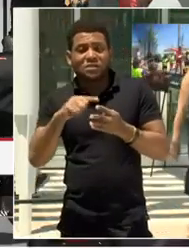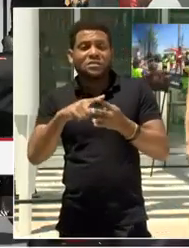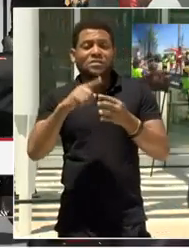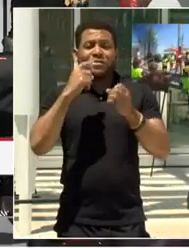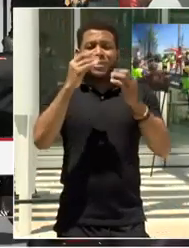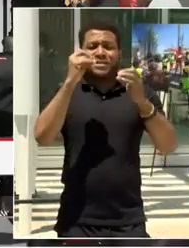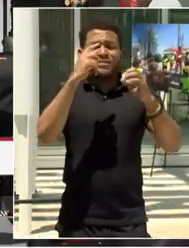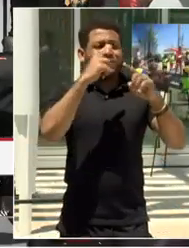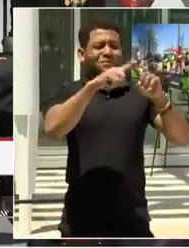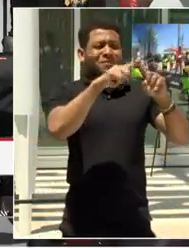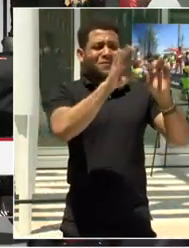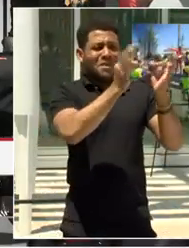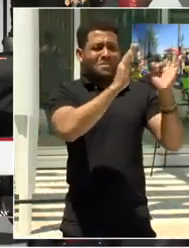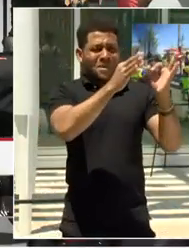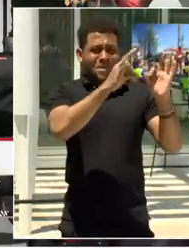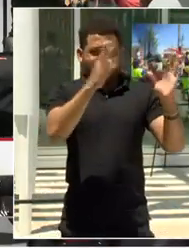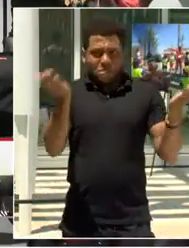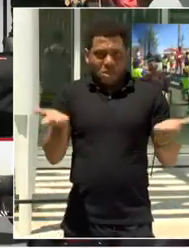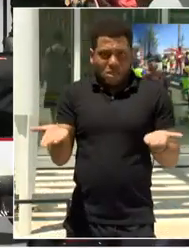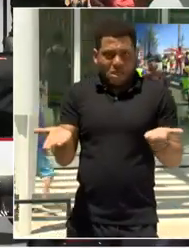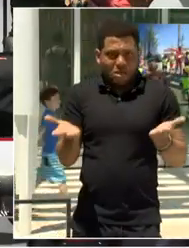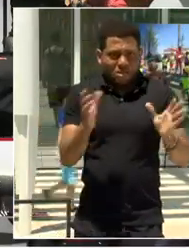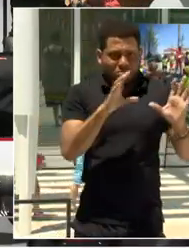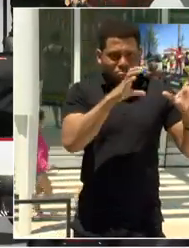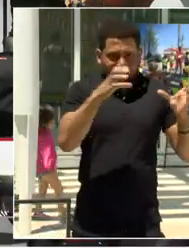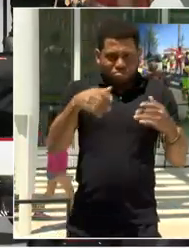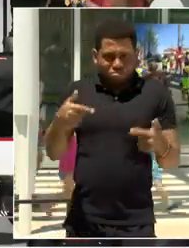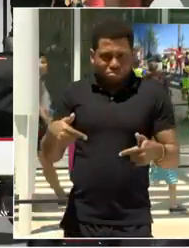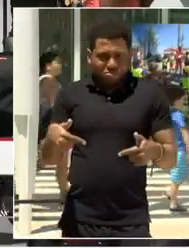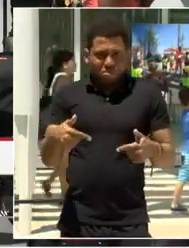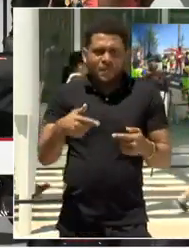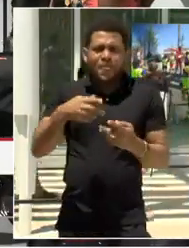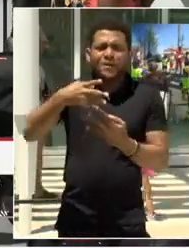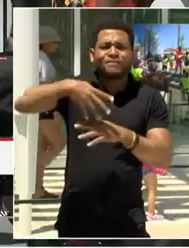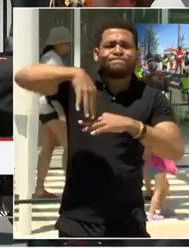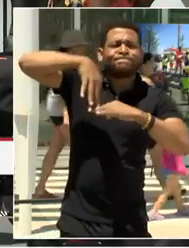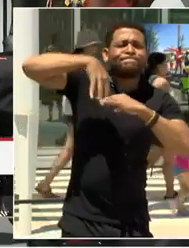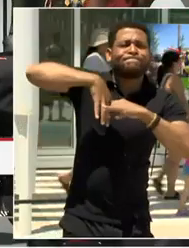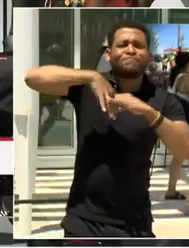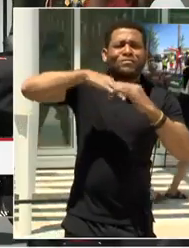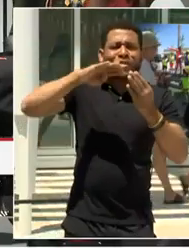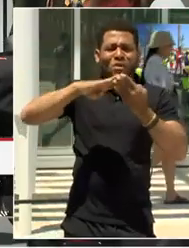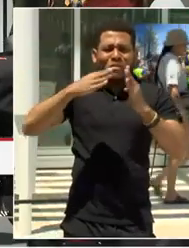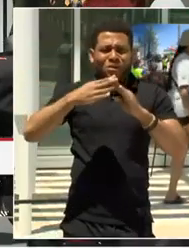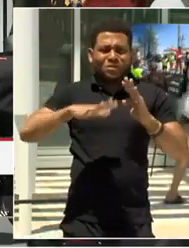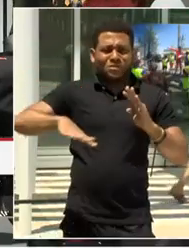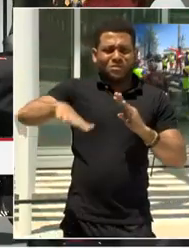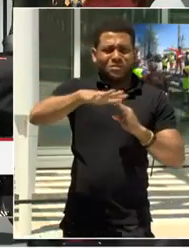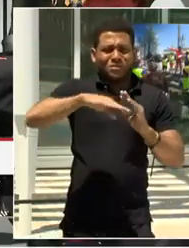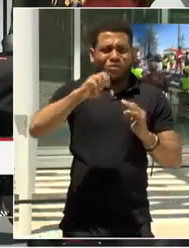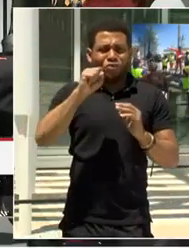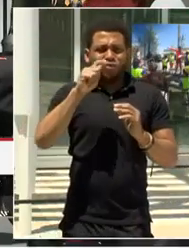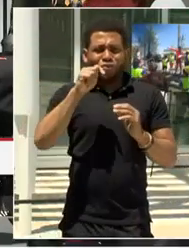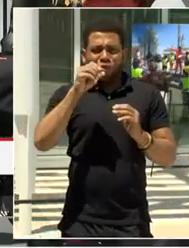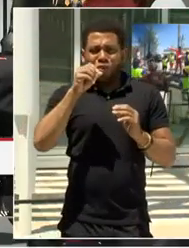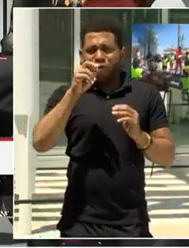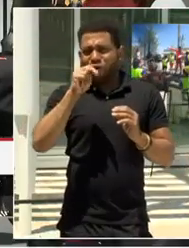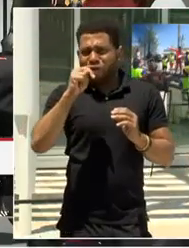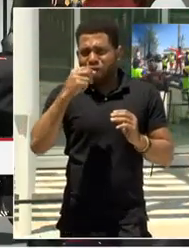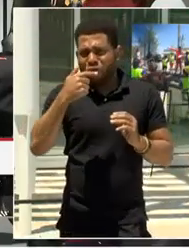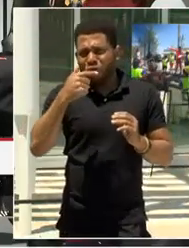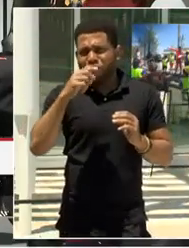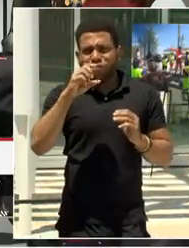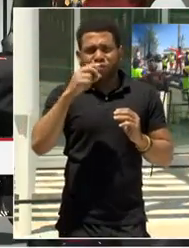the original Stronghold who has been around for decades, who've been advocating for this site. So shout out to all my Stronghold